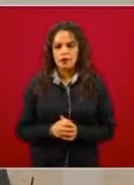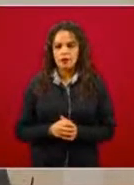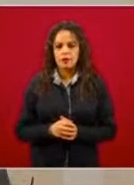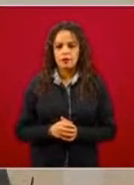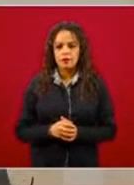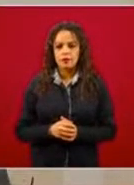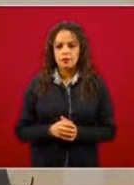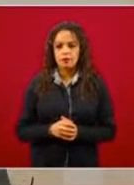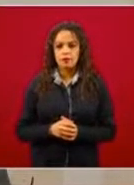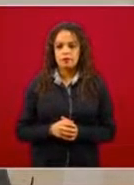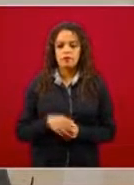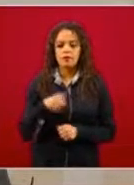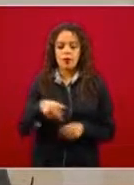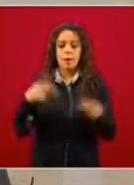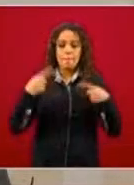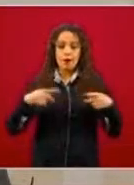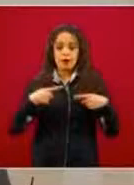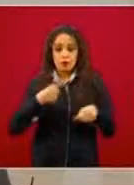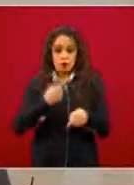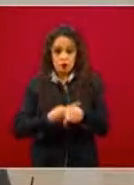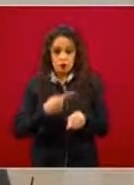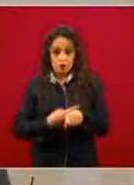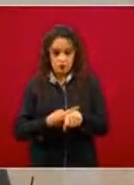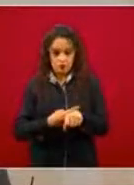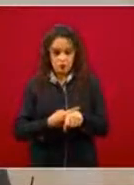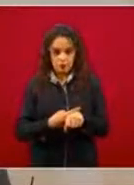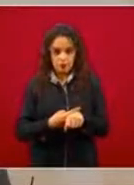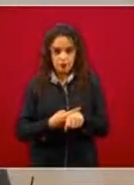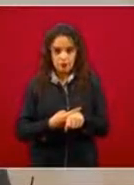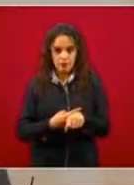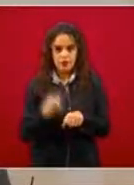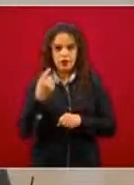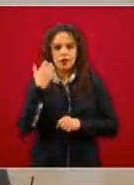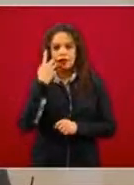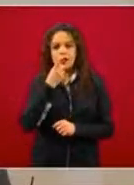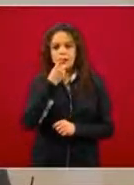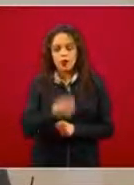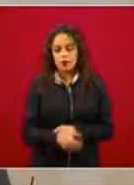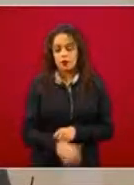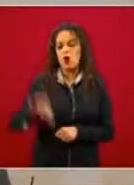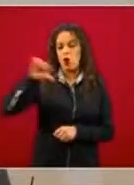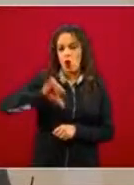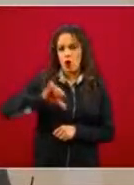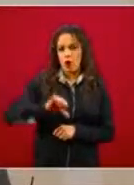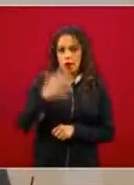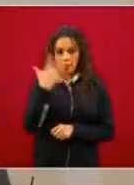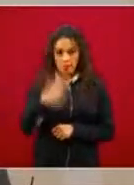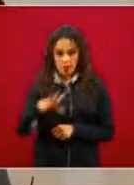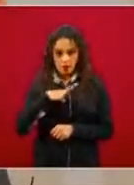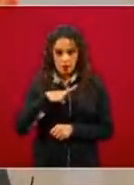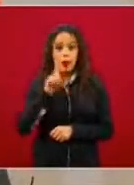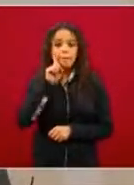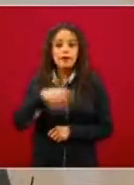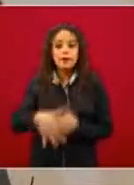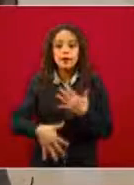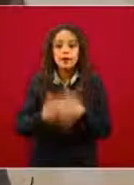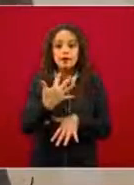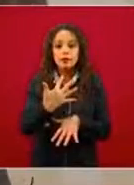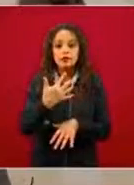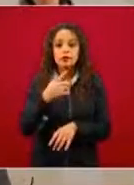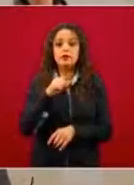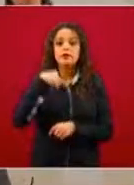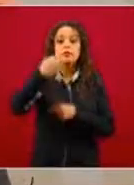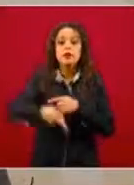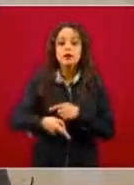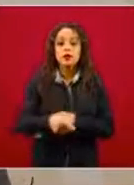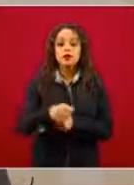intensity that is shown on the trend on the number of cases. So when we talk about the trend is if we have today 10 and